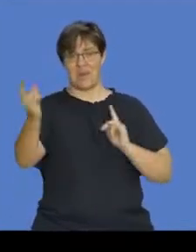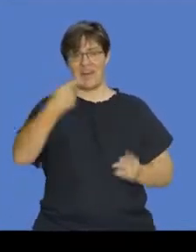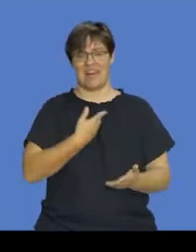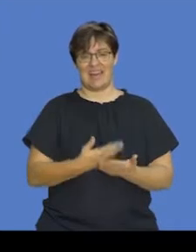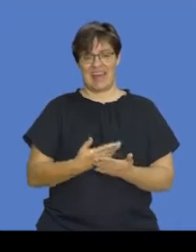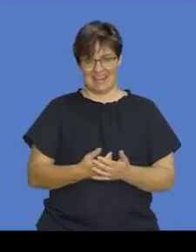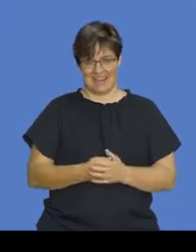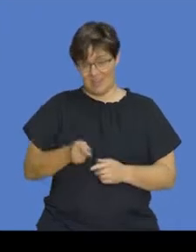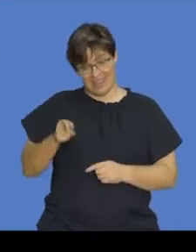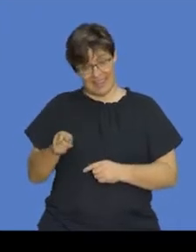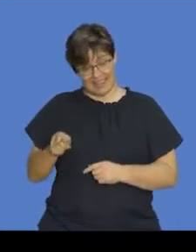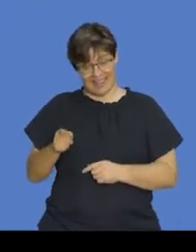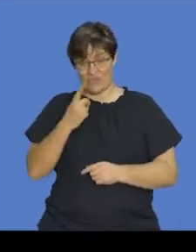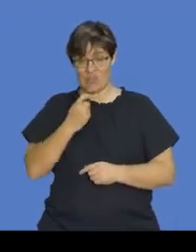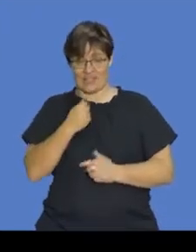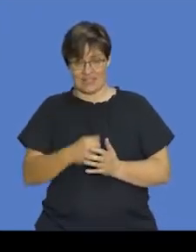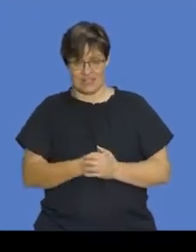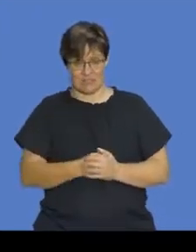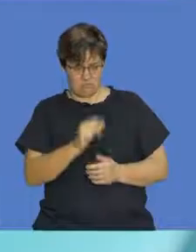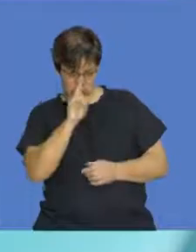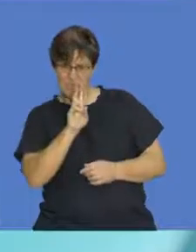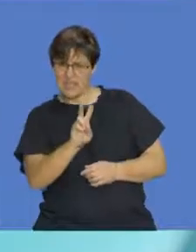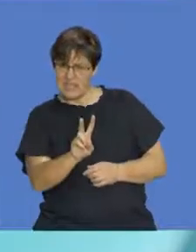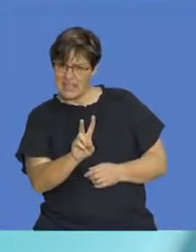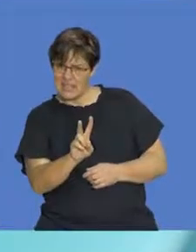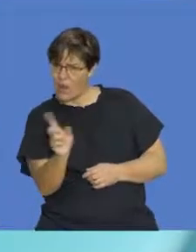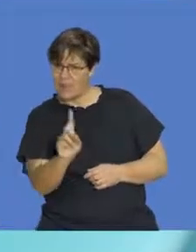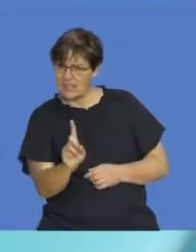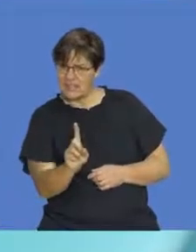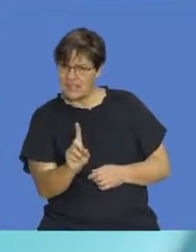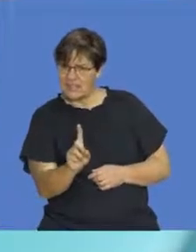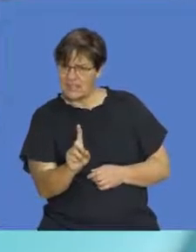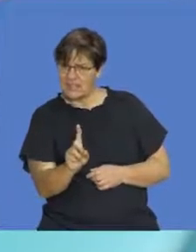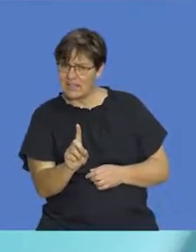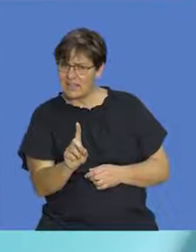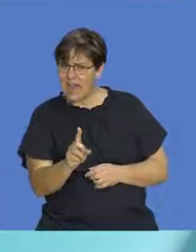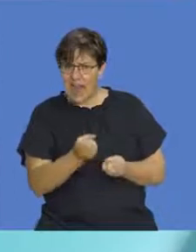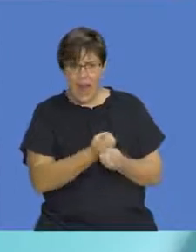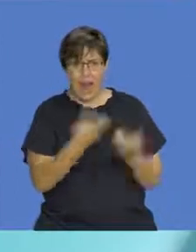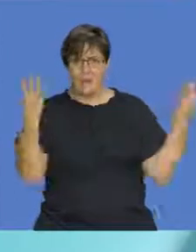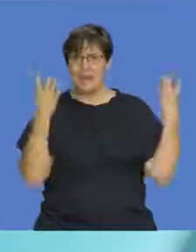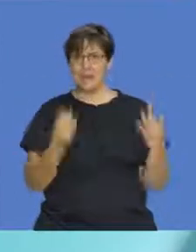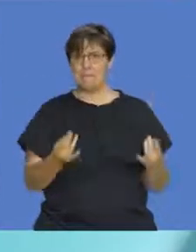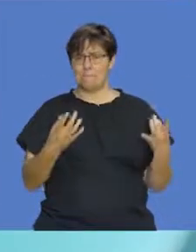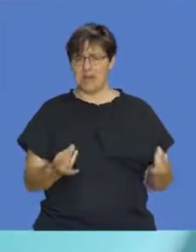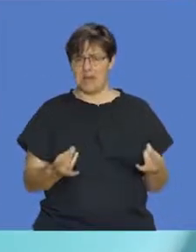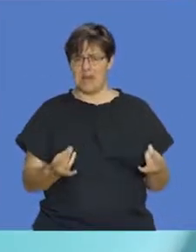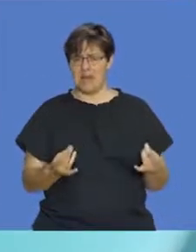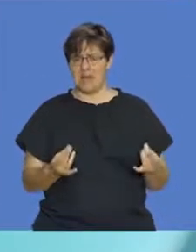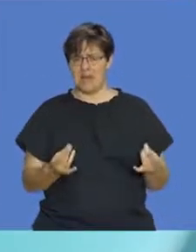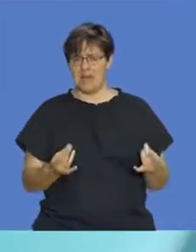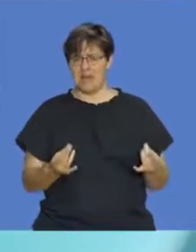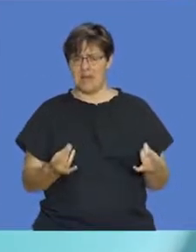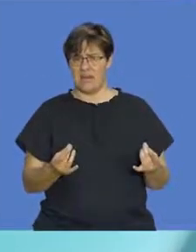with slide Z. Do you notice something? What's the total number of